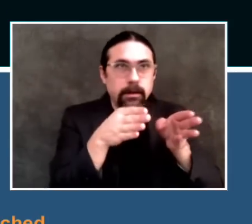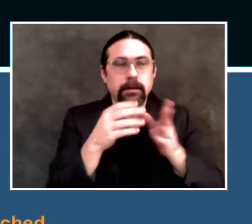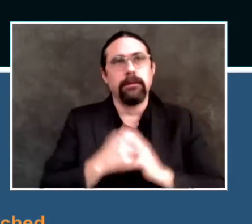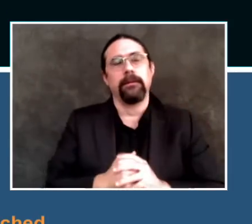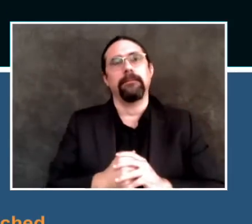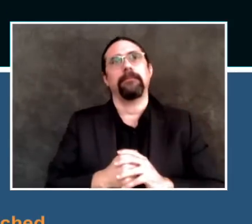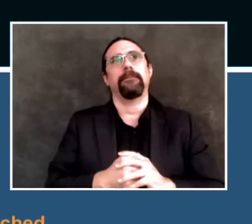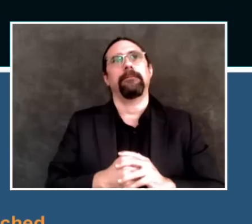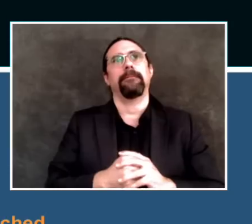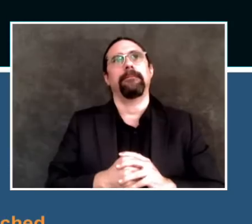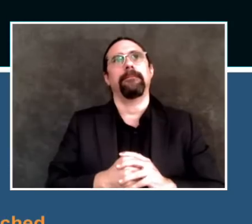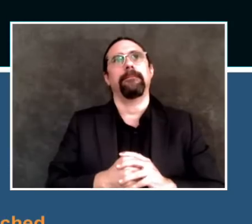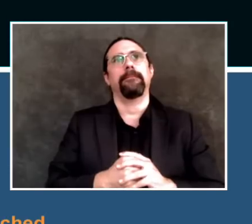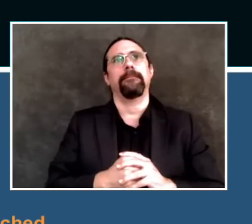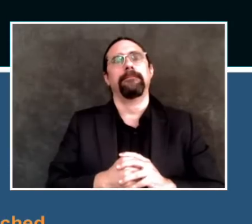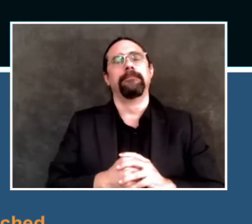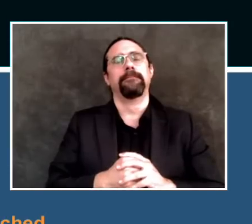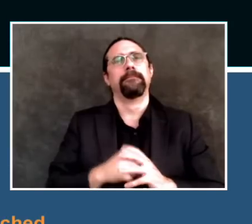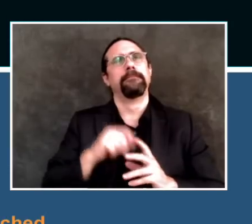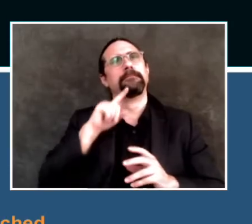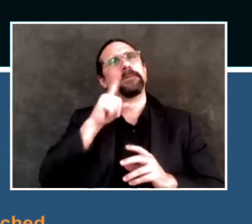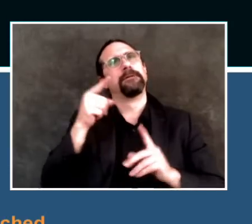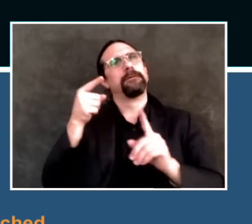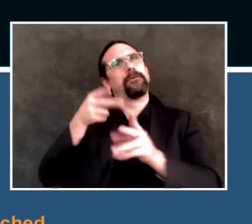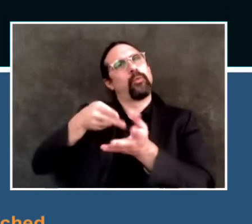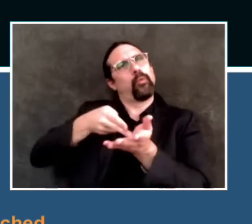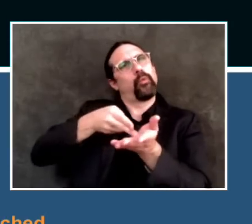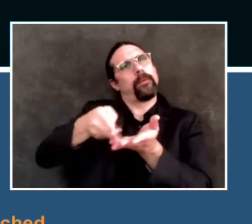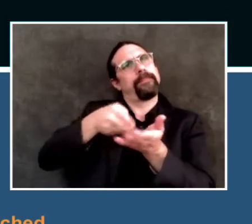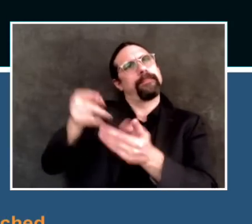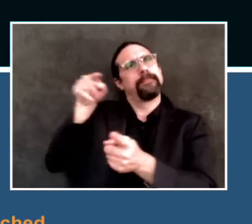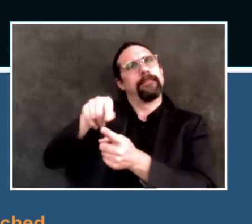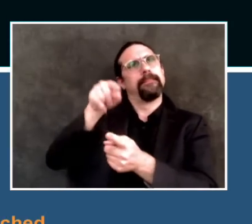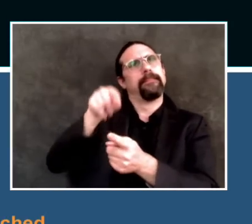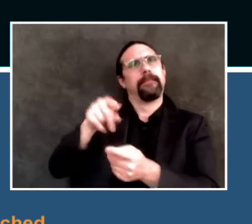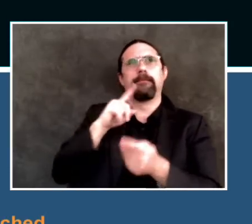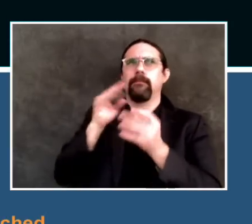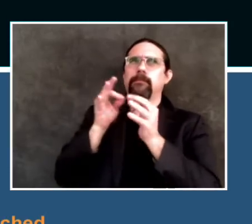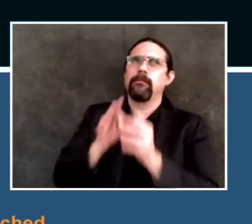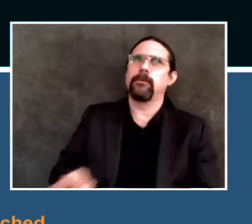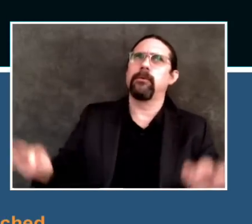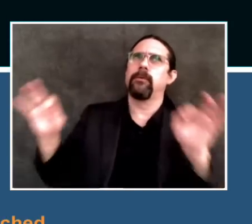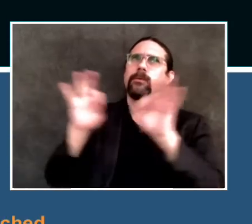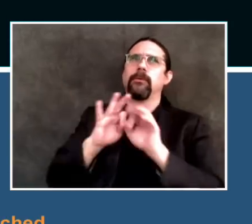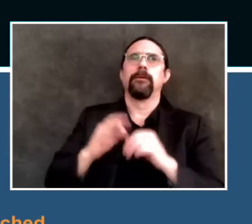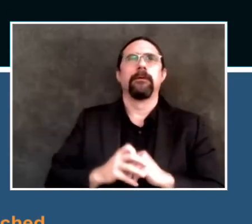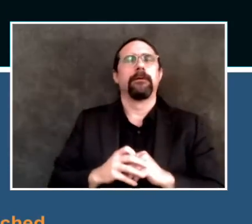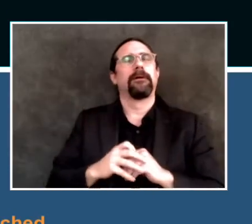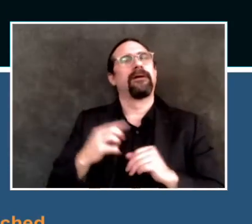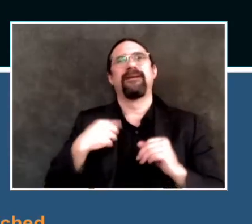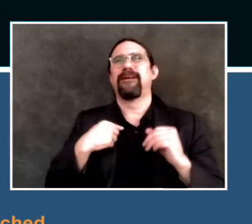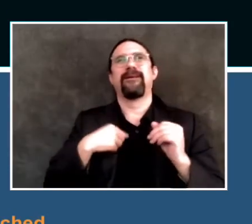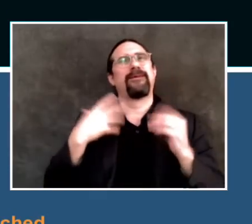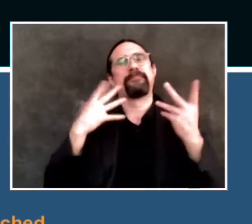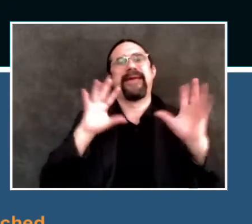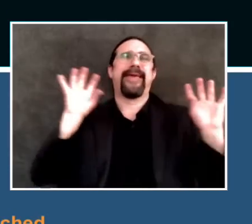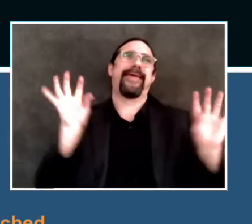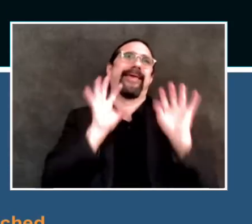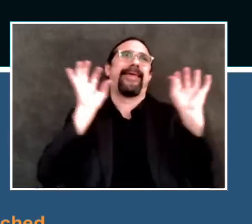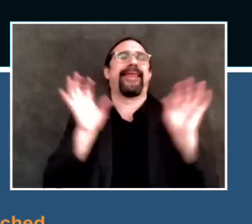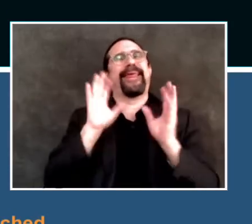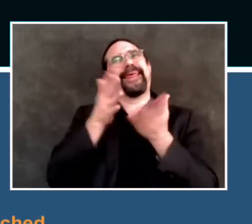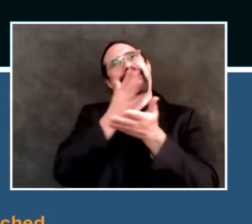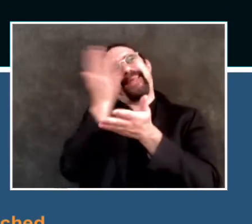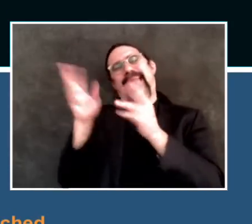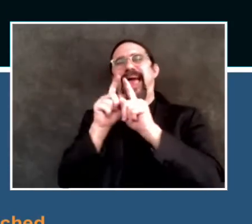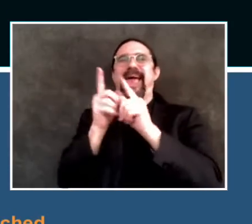wants to be told, pretty lies. You want to hear the truth. And the fact is,